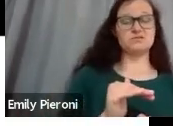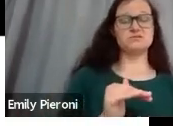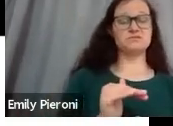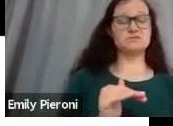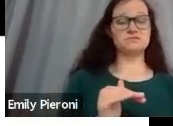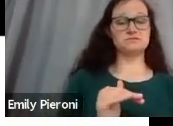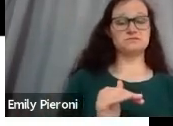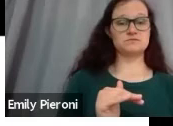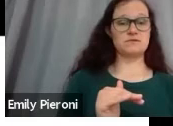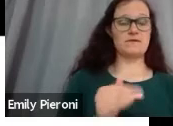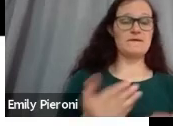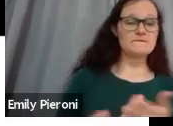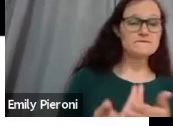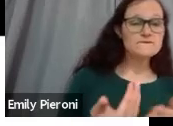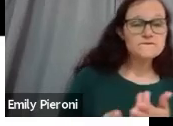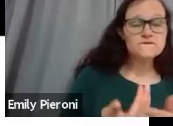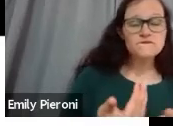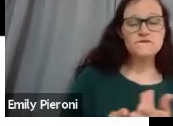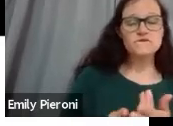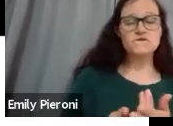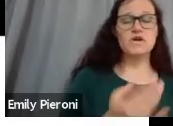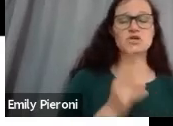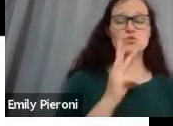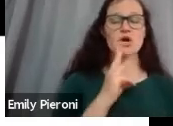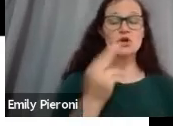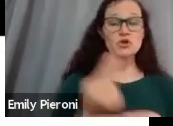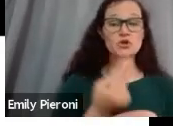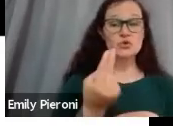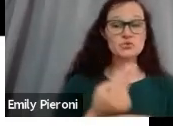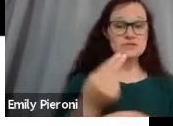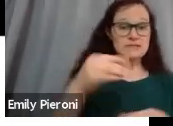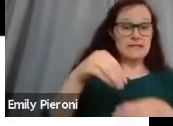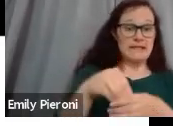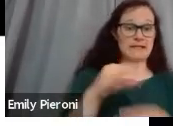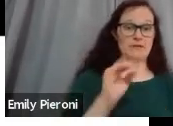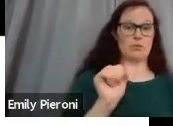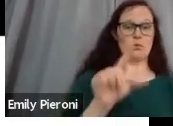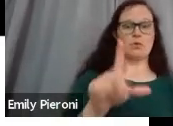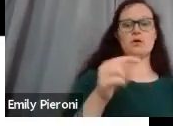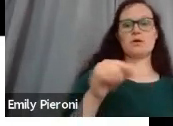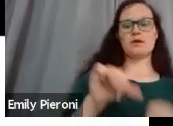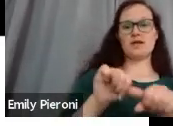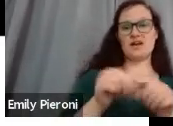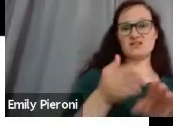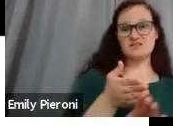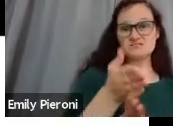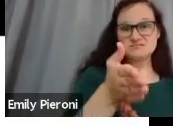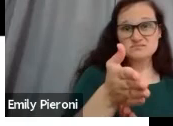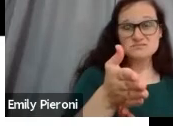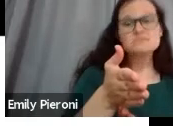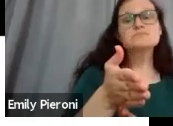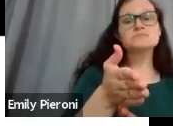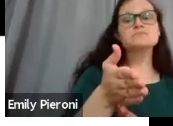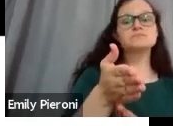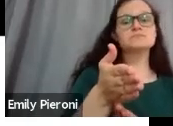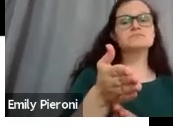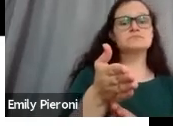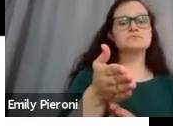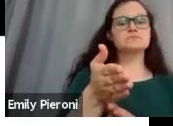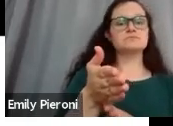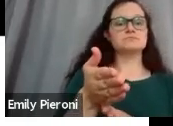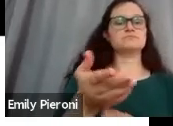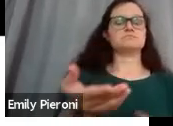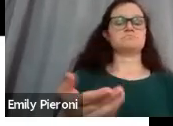freshwater use in oil and gas sector, supporting new economic development opportunities for the treated produced water outside the oil and